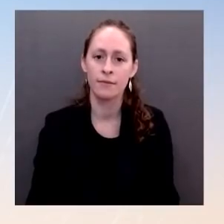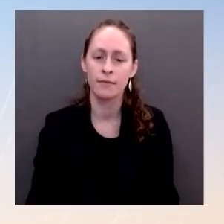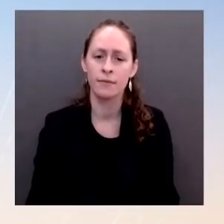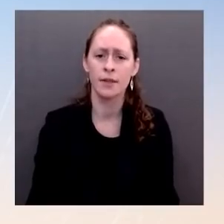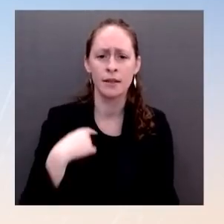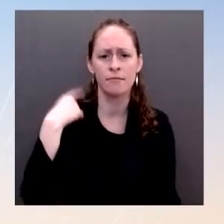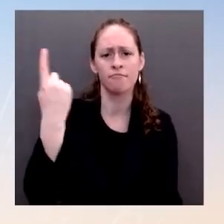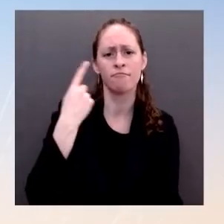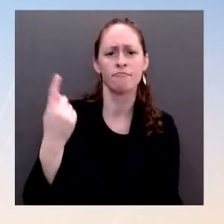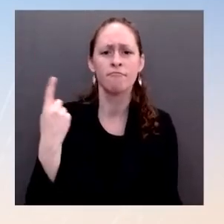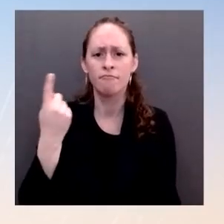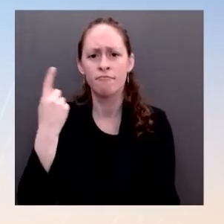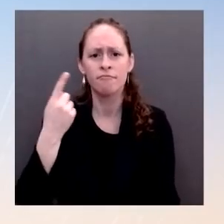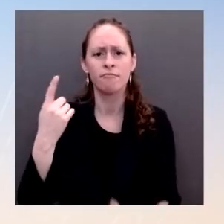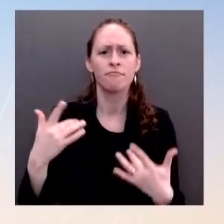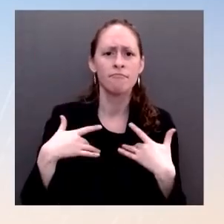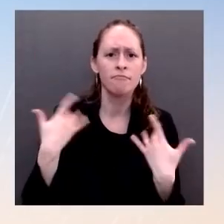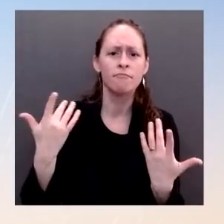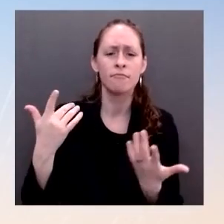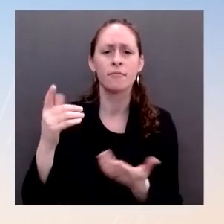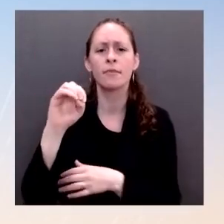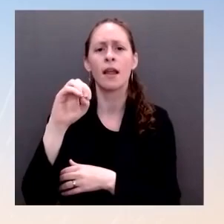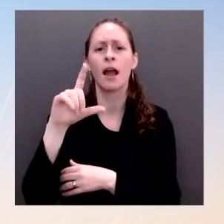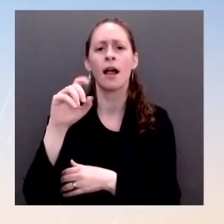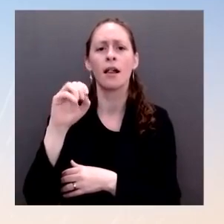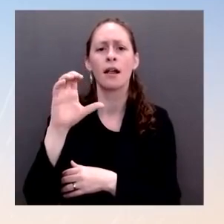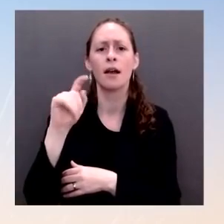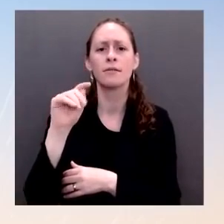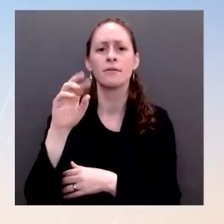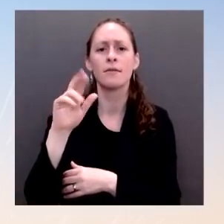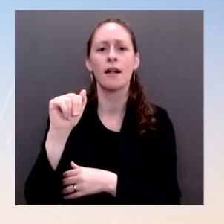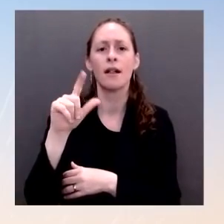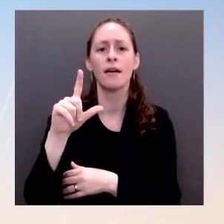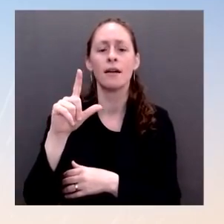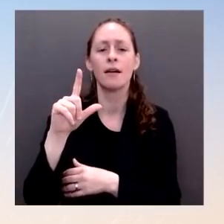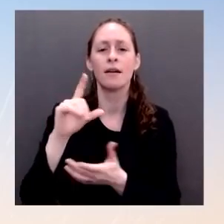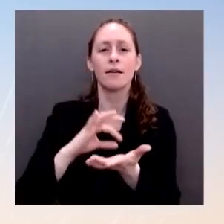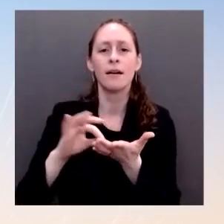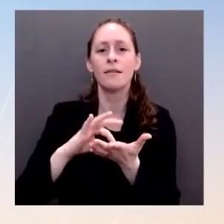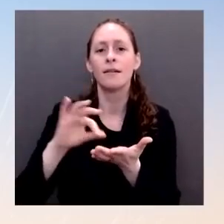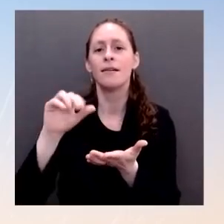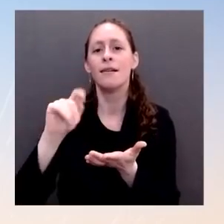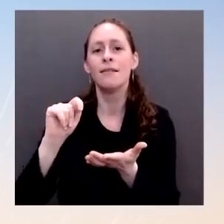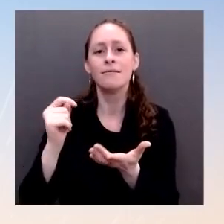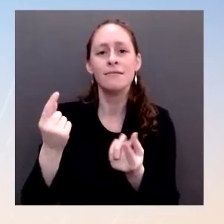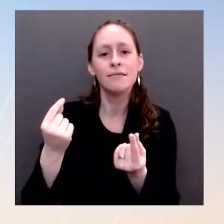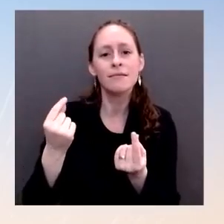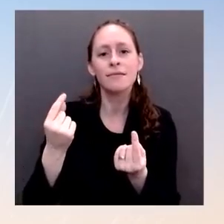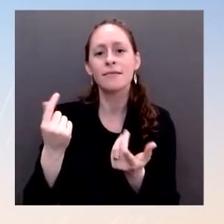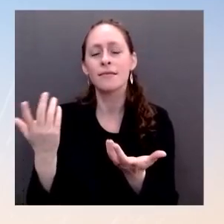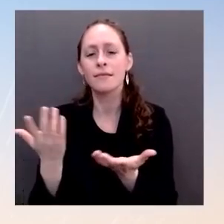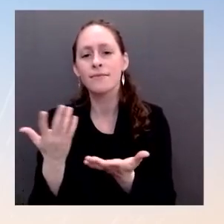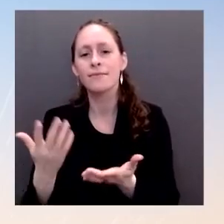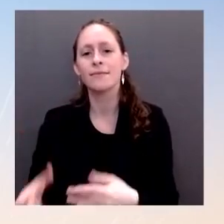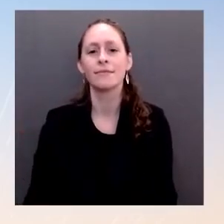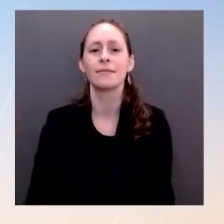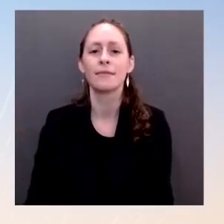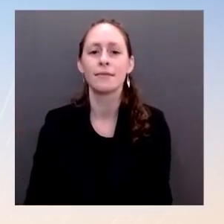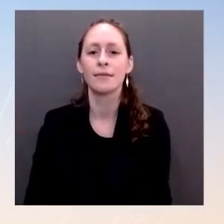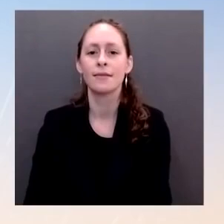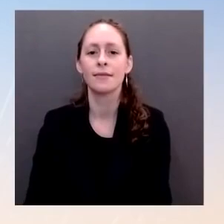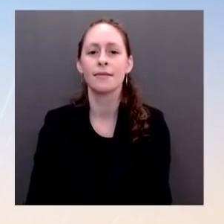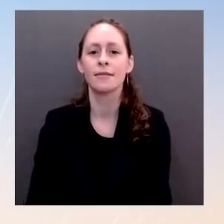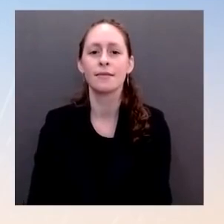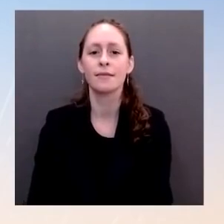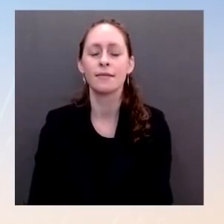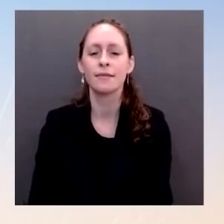a vehicle to get pre-clearance passed. Is that something that this White House thinks is a possibility, is a likelihood? Is that what the president's going to